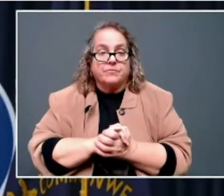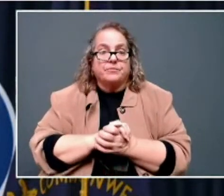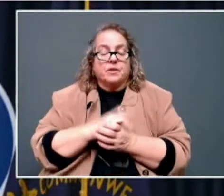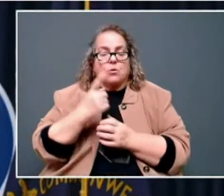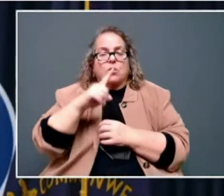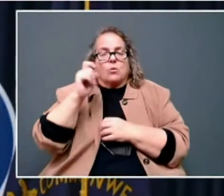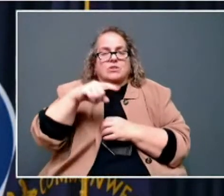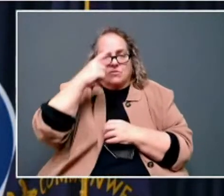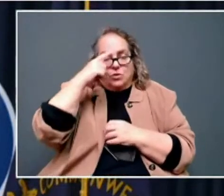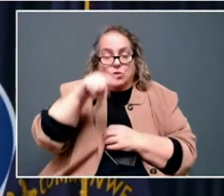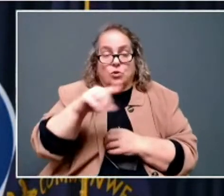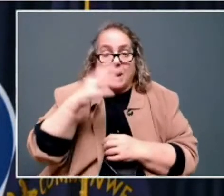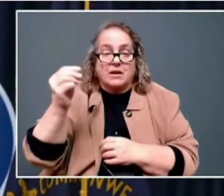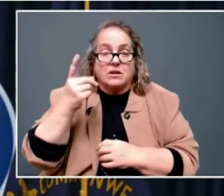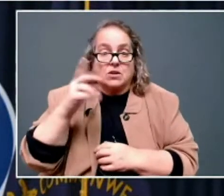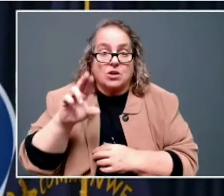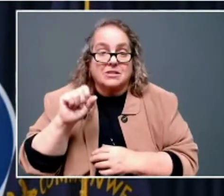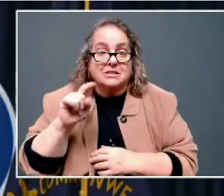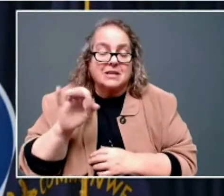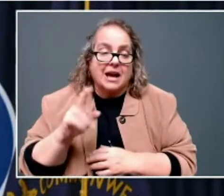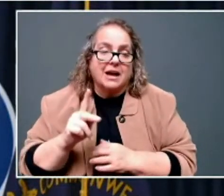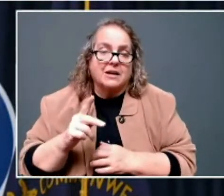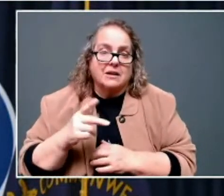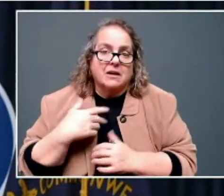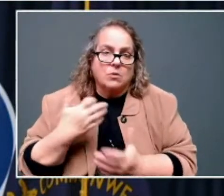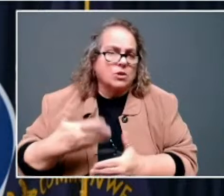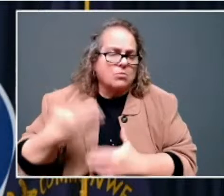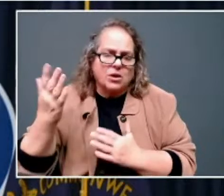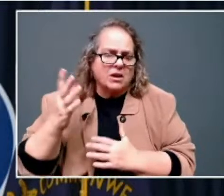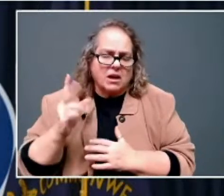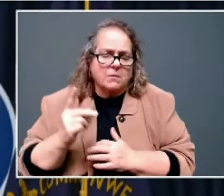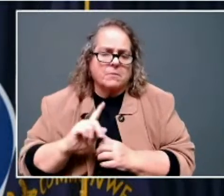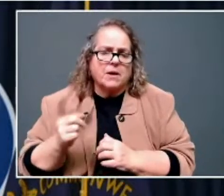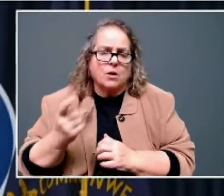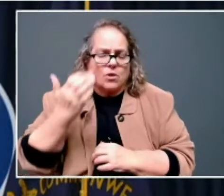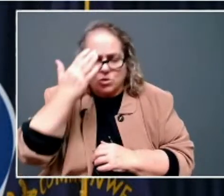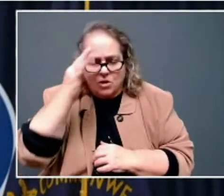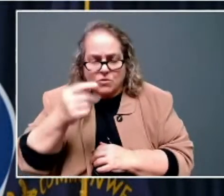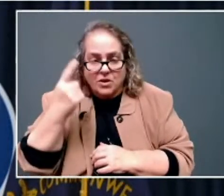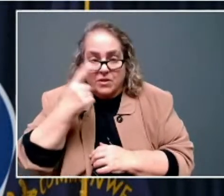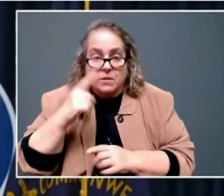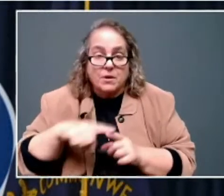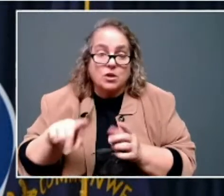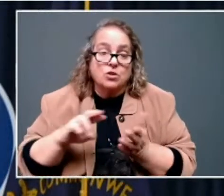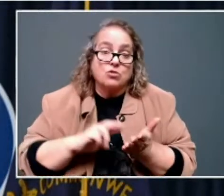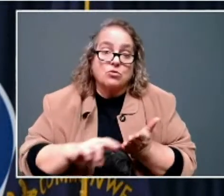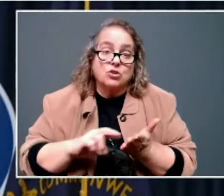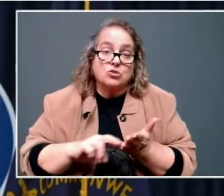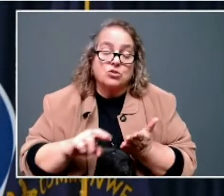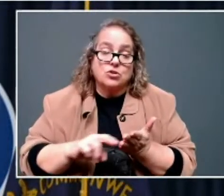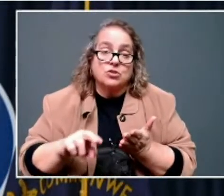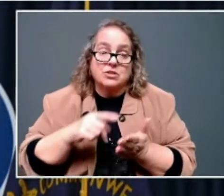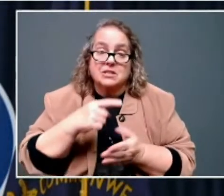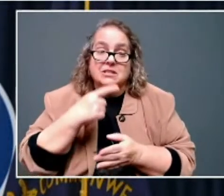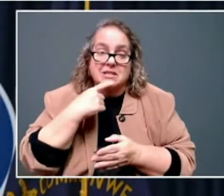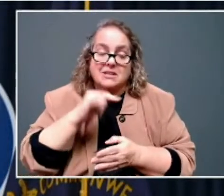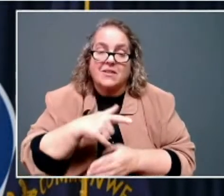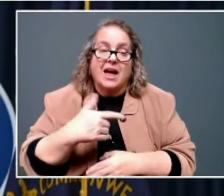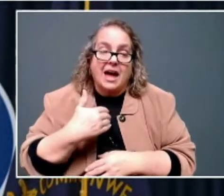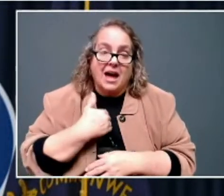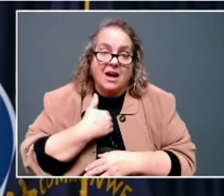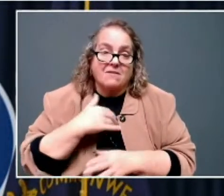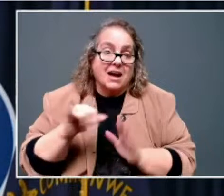bring this up to be alarmist. I just wanted to see if this was on your radar right now. But researchers in Cyprus say they have